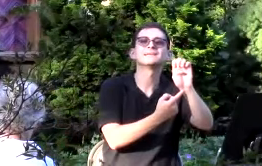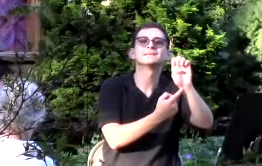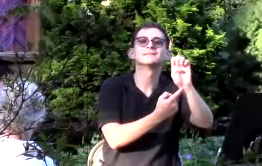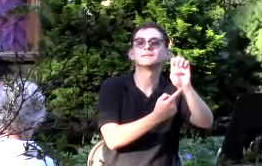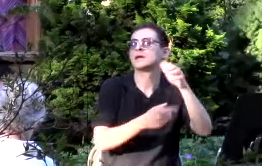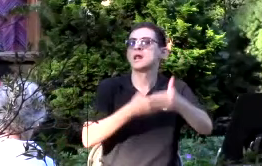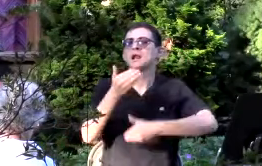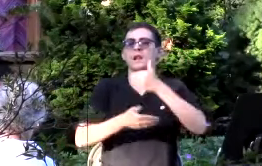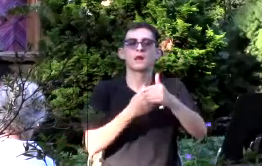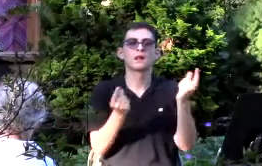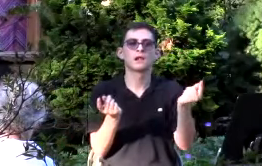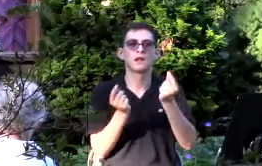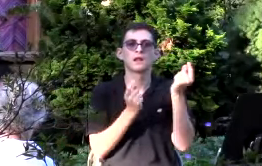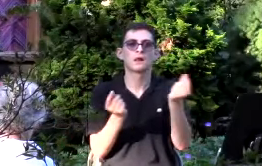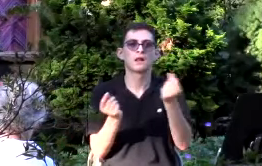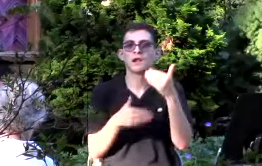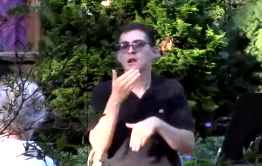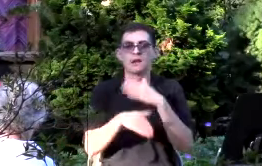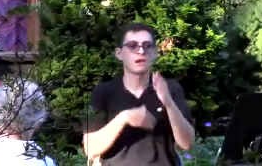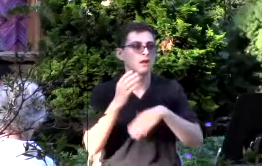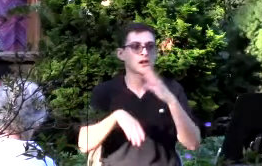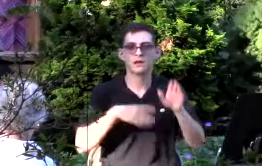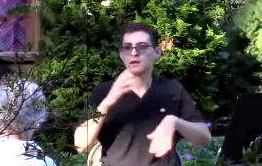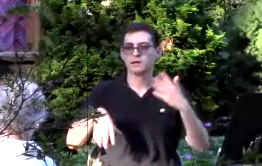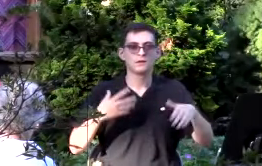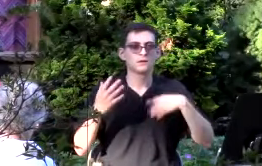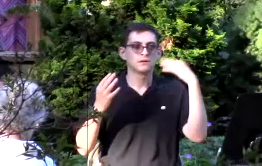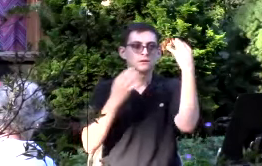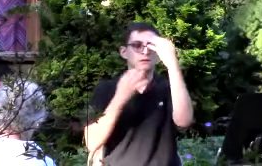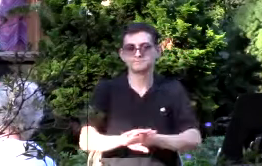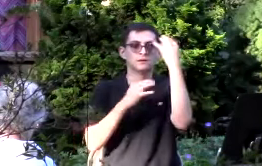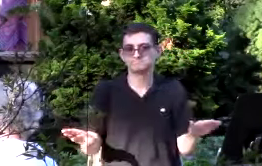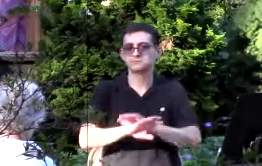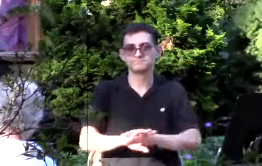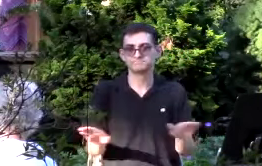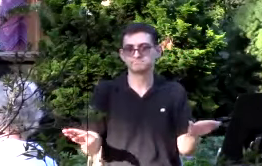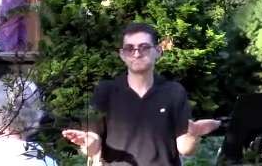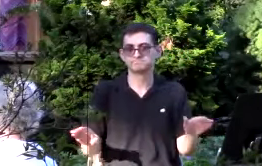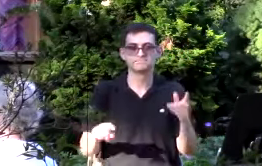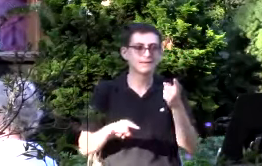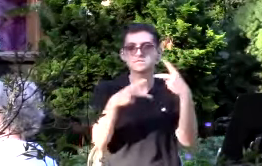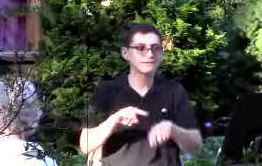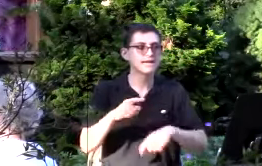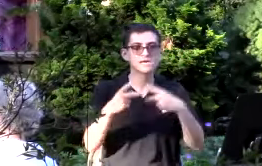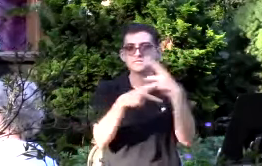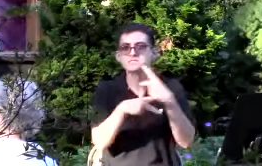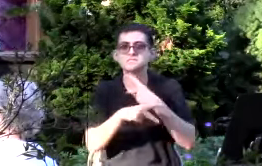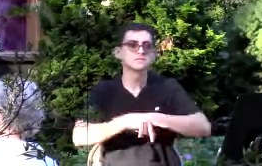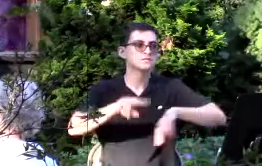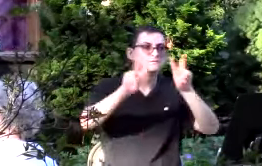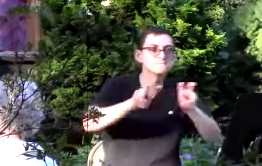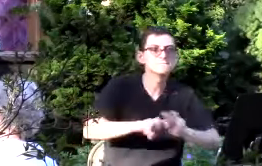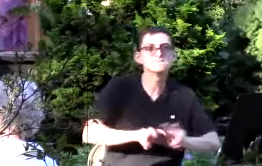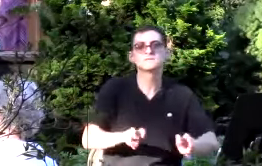ride unseeing through a world we do not touch or only vaguely sense. No longer can we tear the world apart to make our